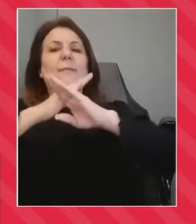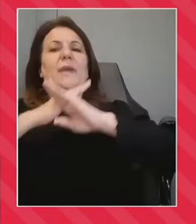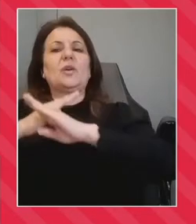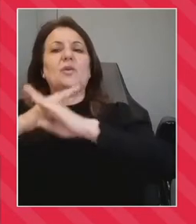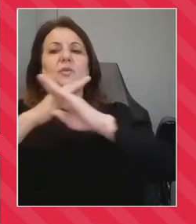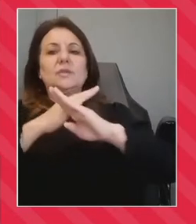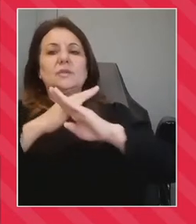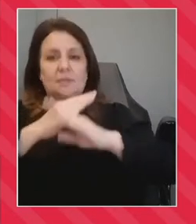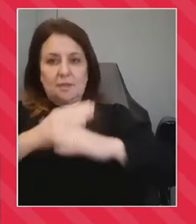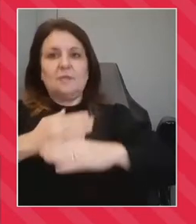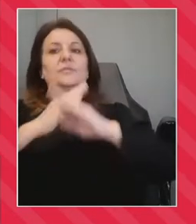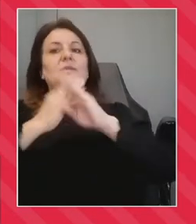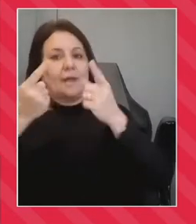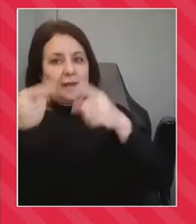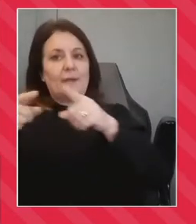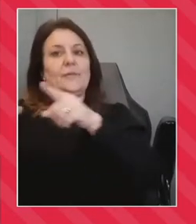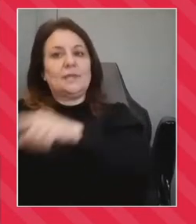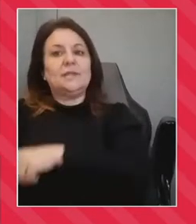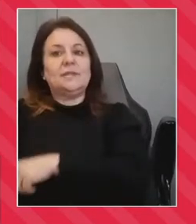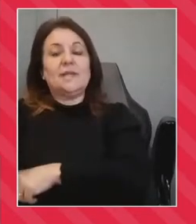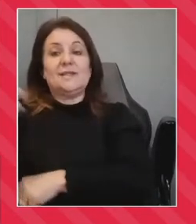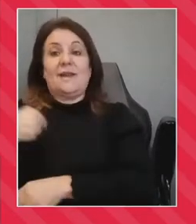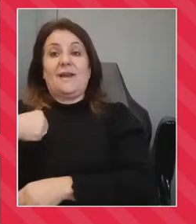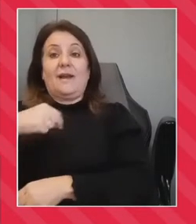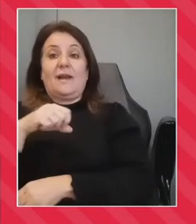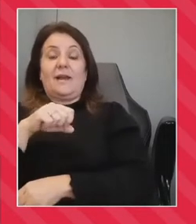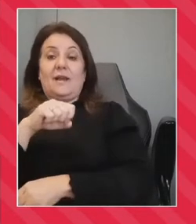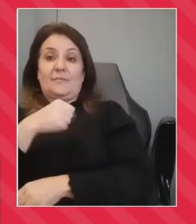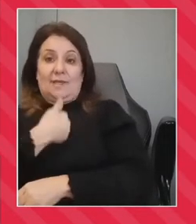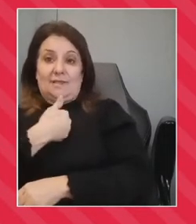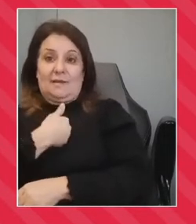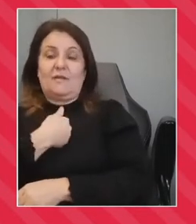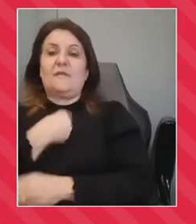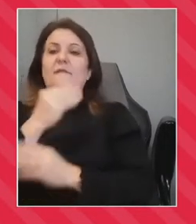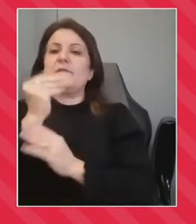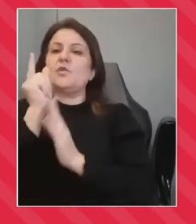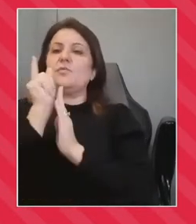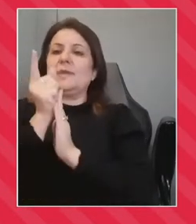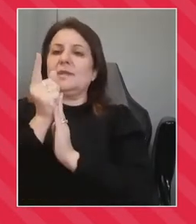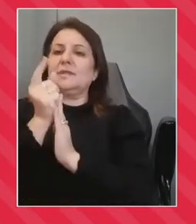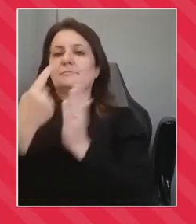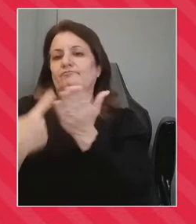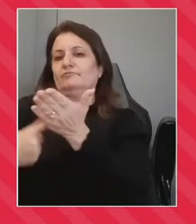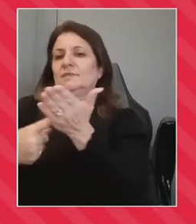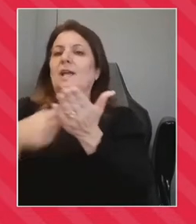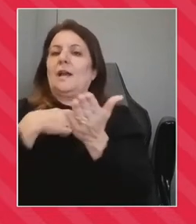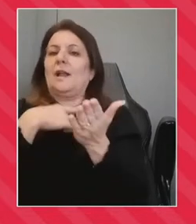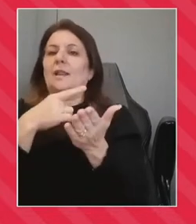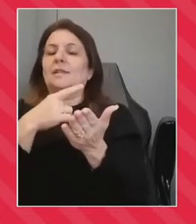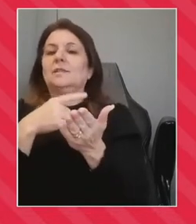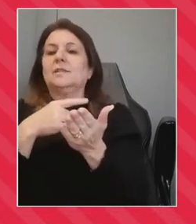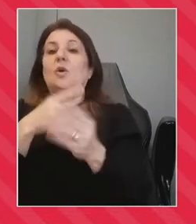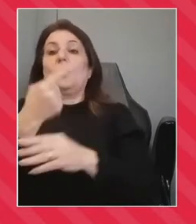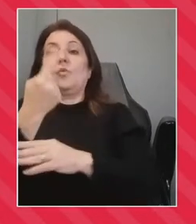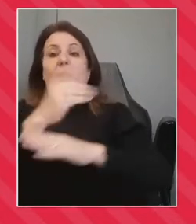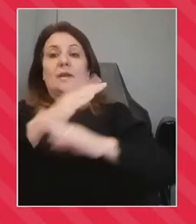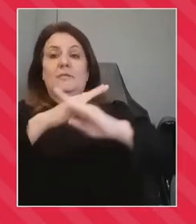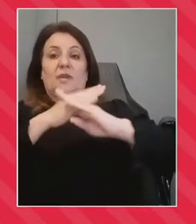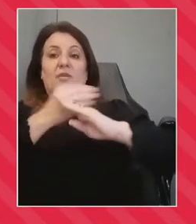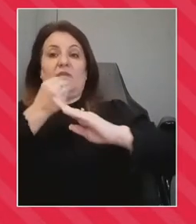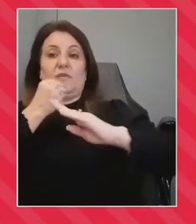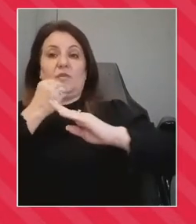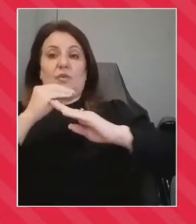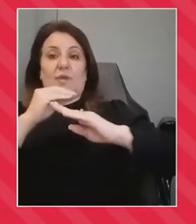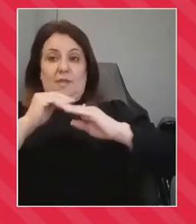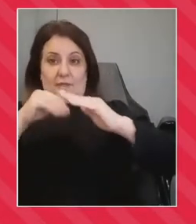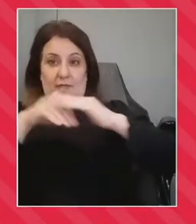up. I'd love to spend my couple minutes talking about One particular barrier to food equity that I think is